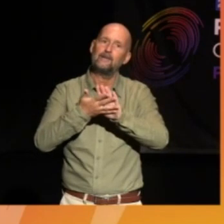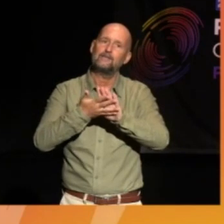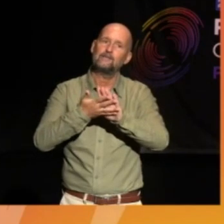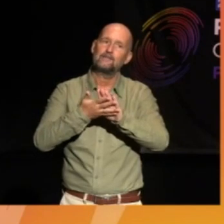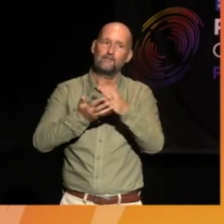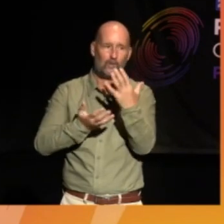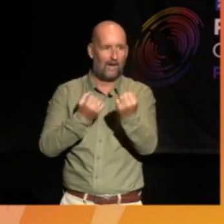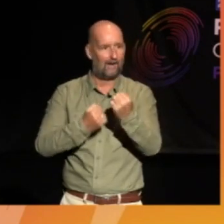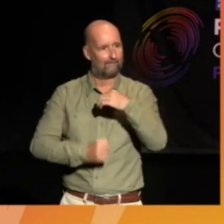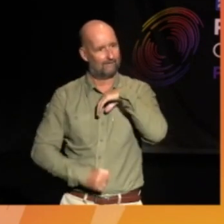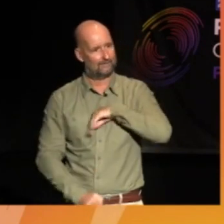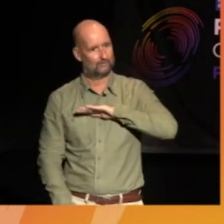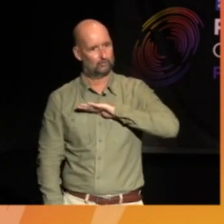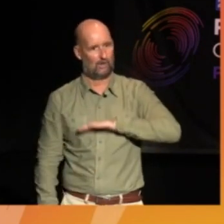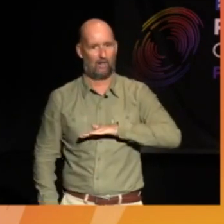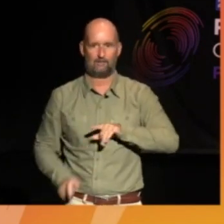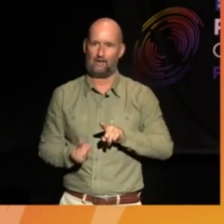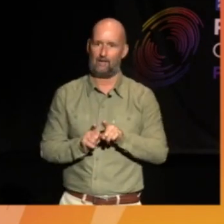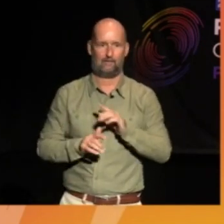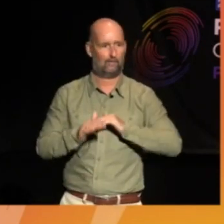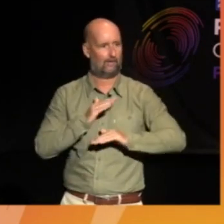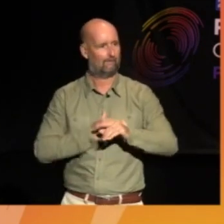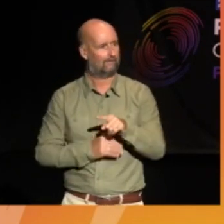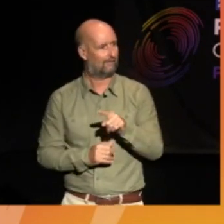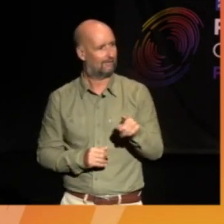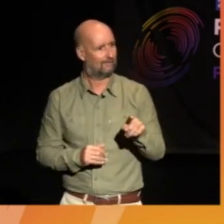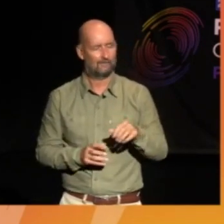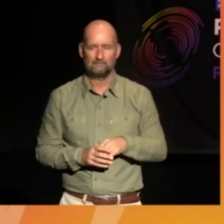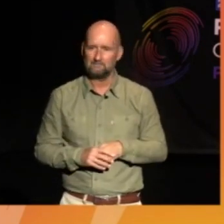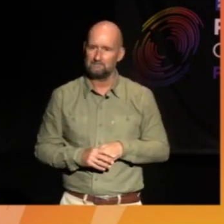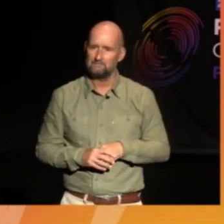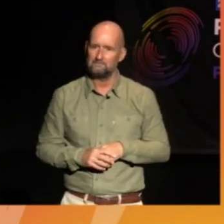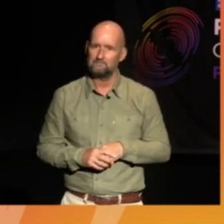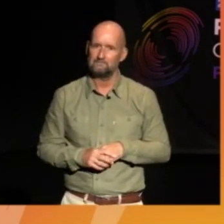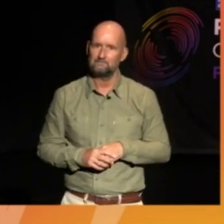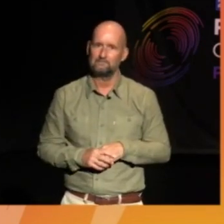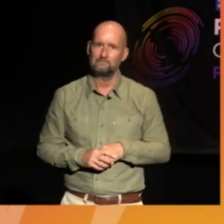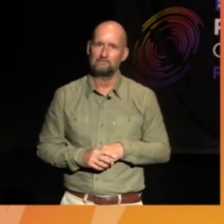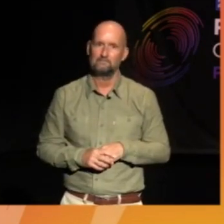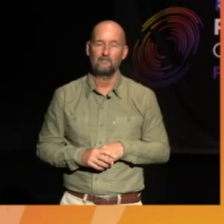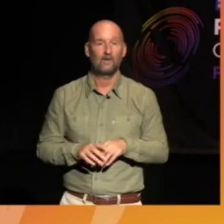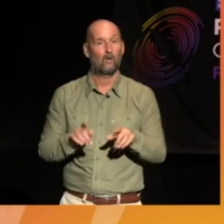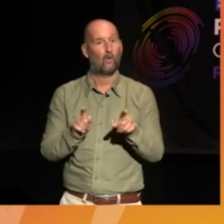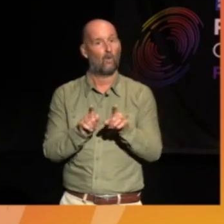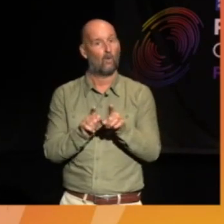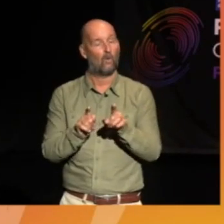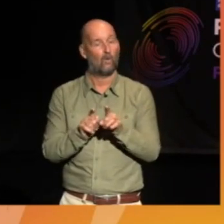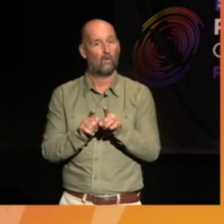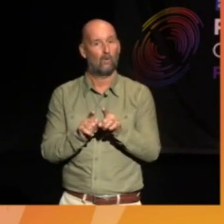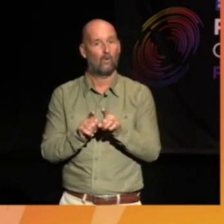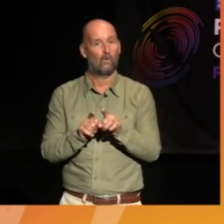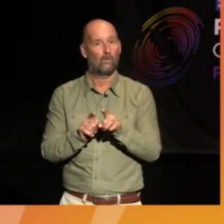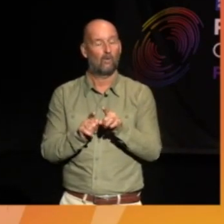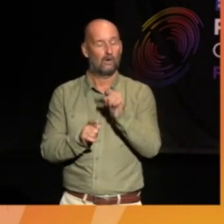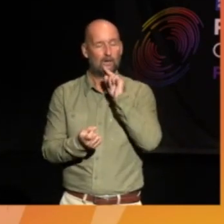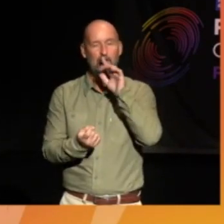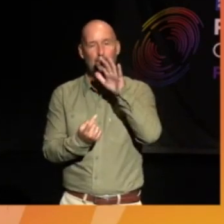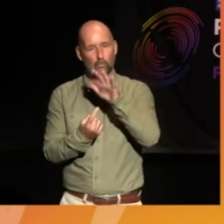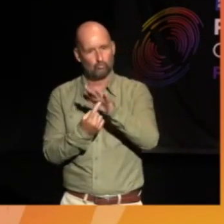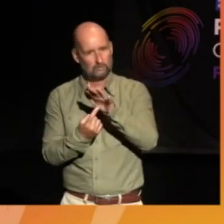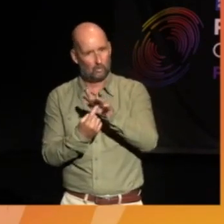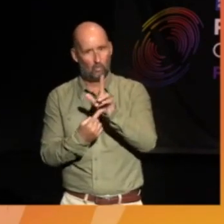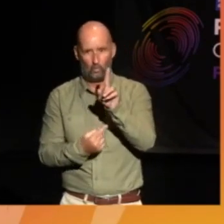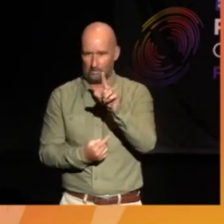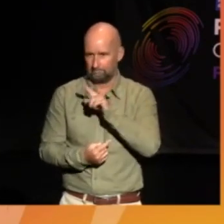us. So if we look the world with a child's eye, then the world is very beautiful. But if